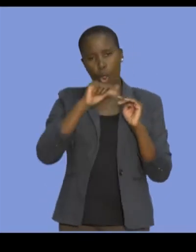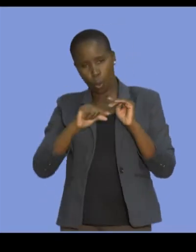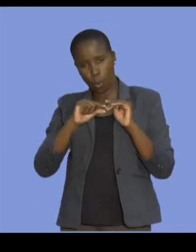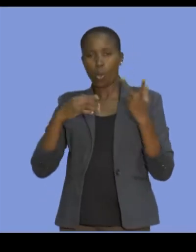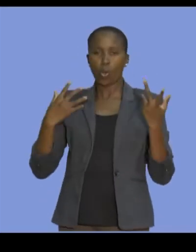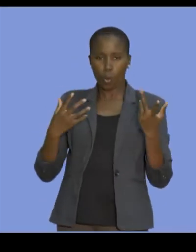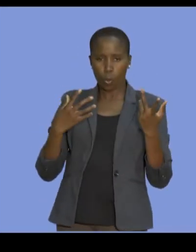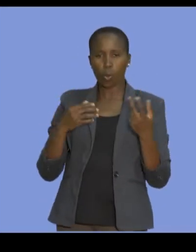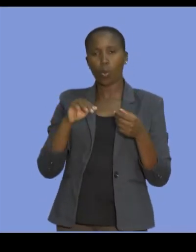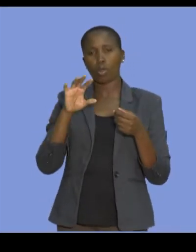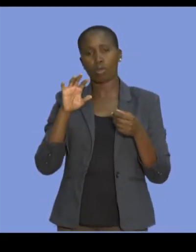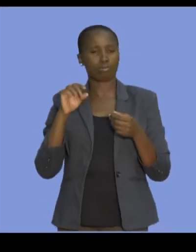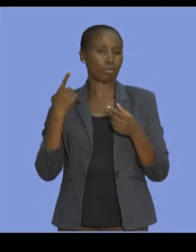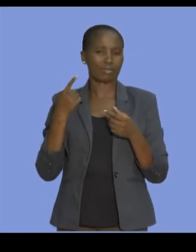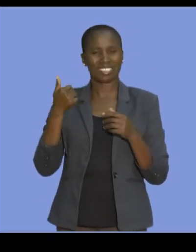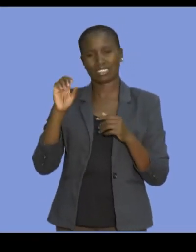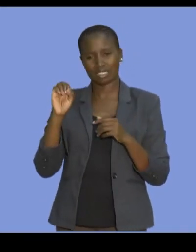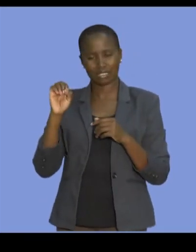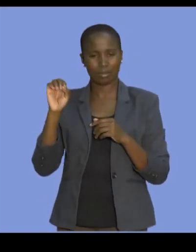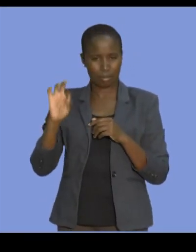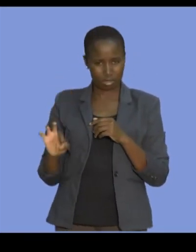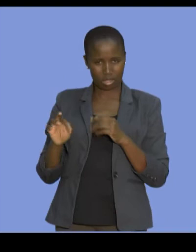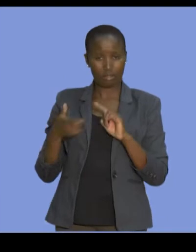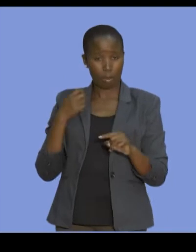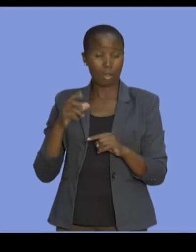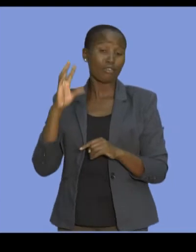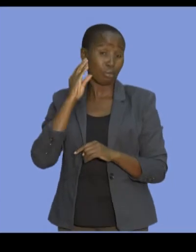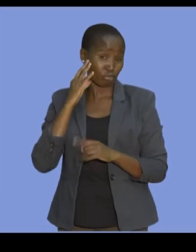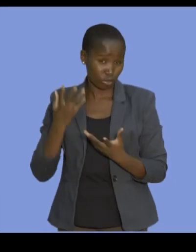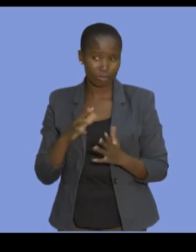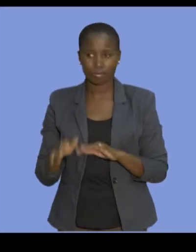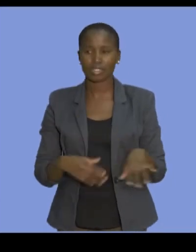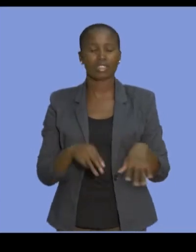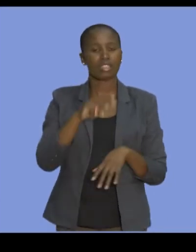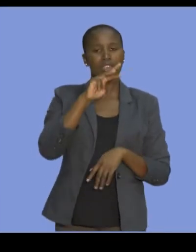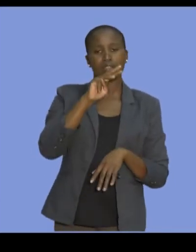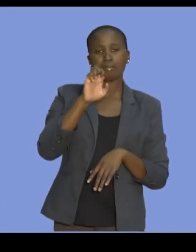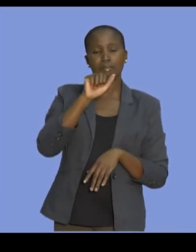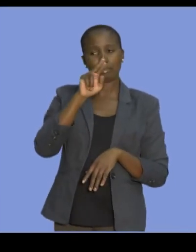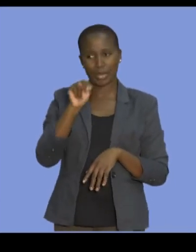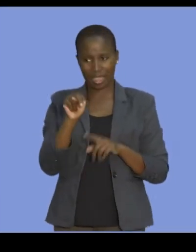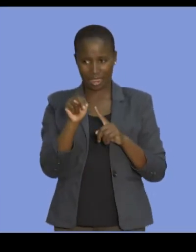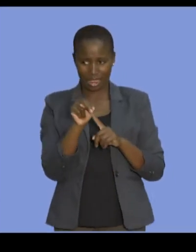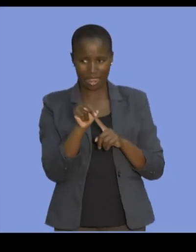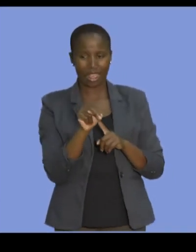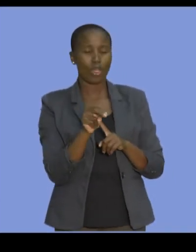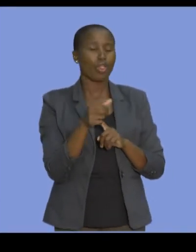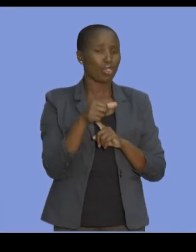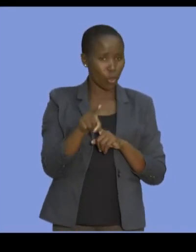data. Then the average, which is the mean, also. The measure